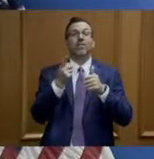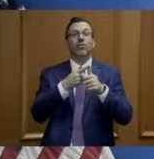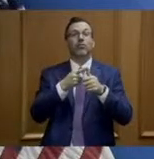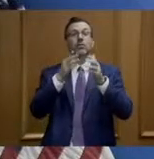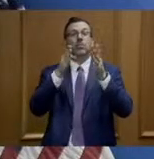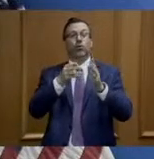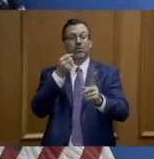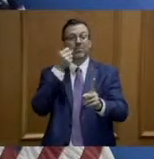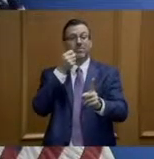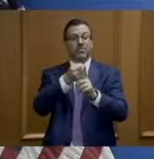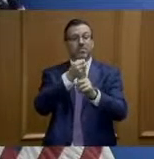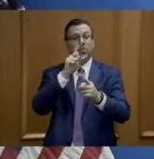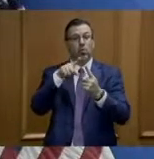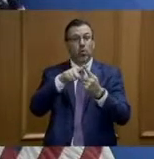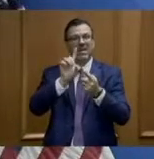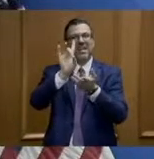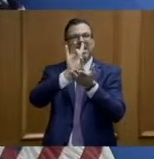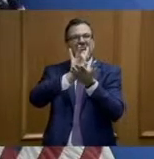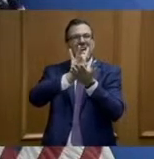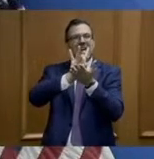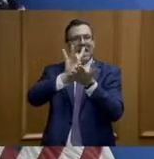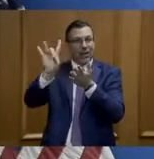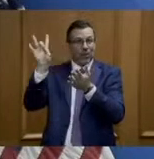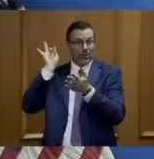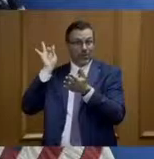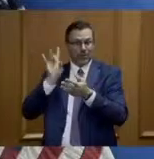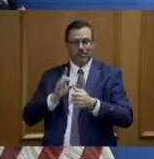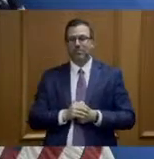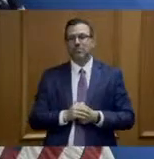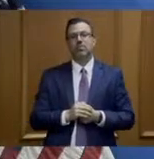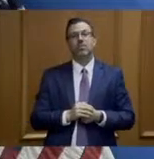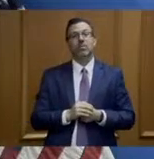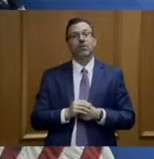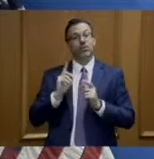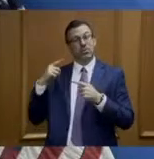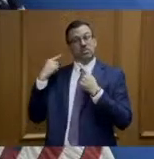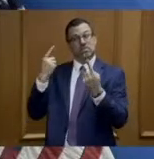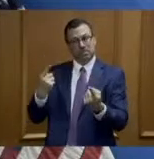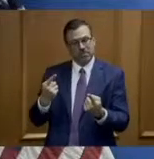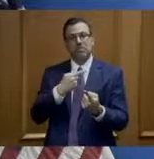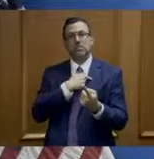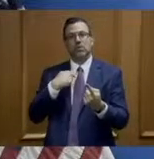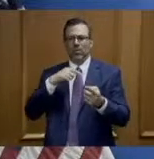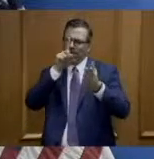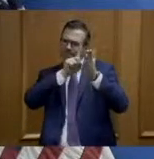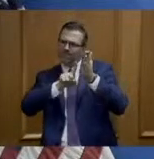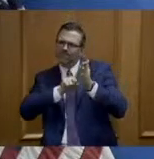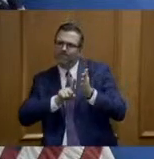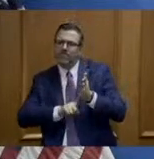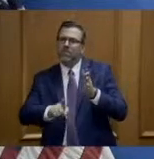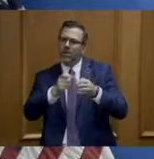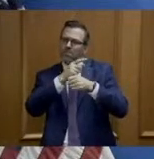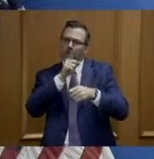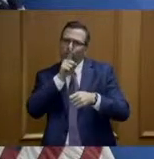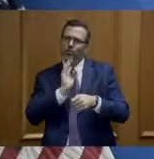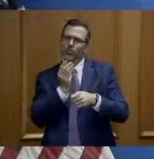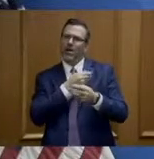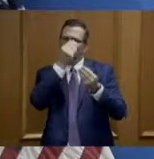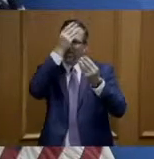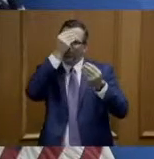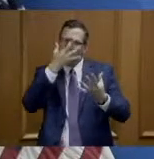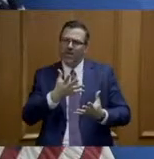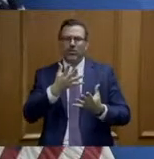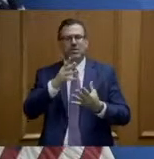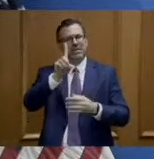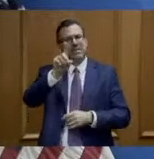today. During those 8 weeks, we've been developing checks and balances to confirm the integrity of our data, which is